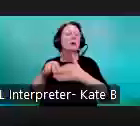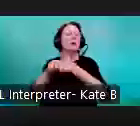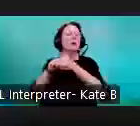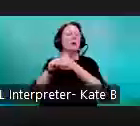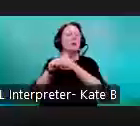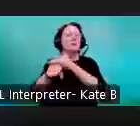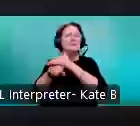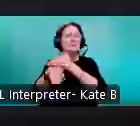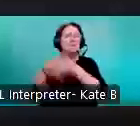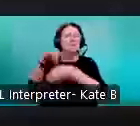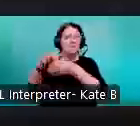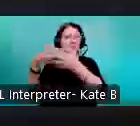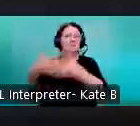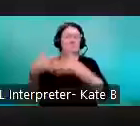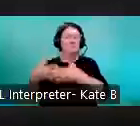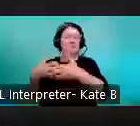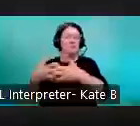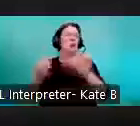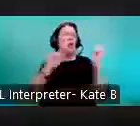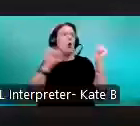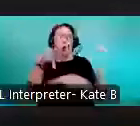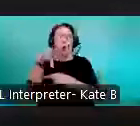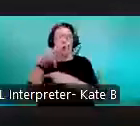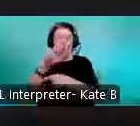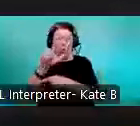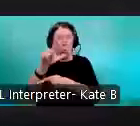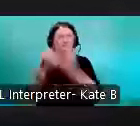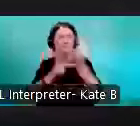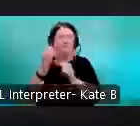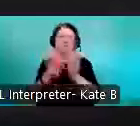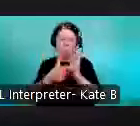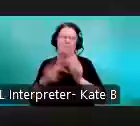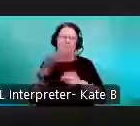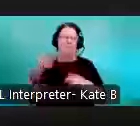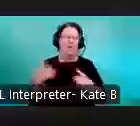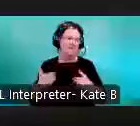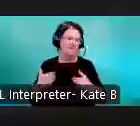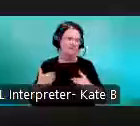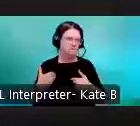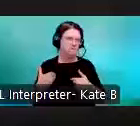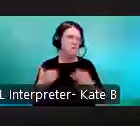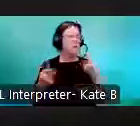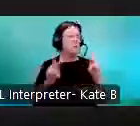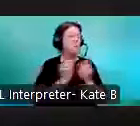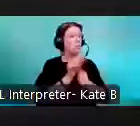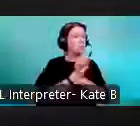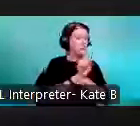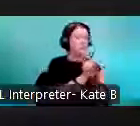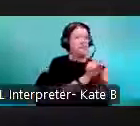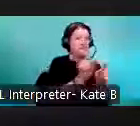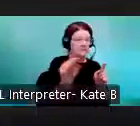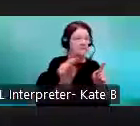is something that is required in every polling place. It helps people with disabilities in